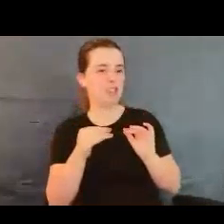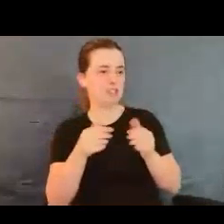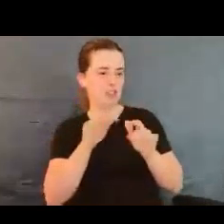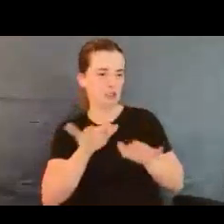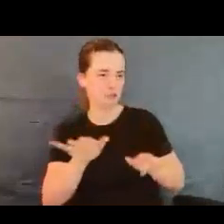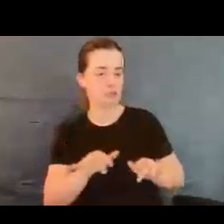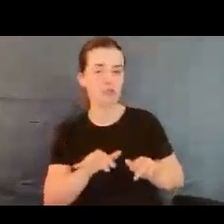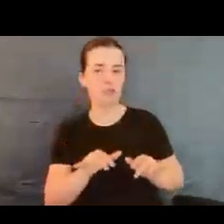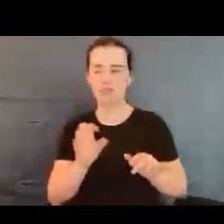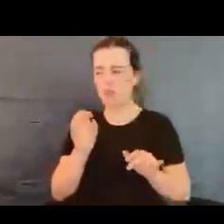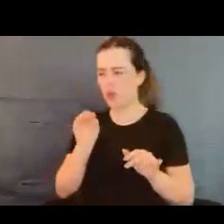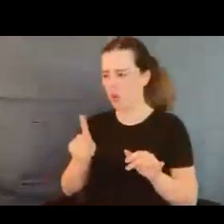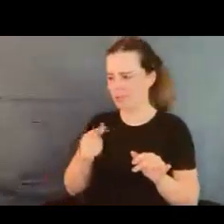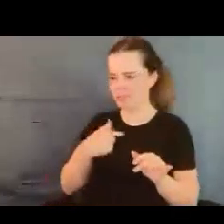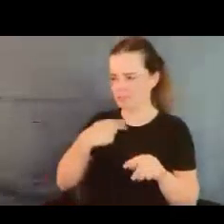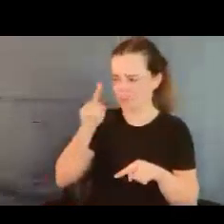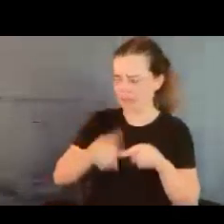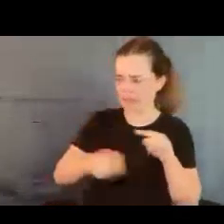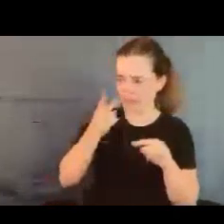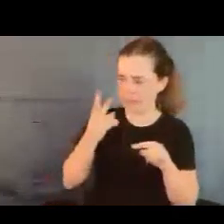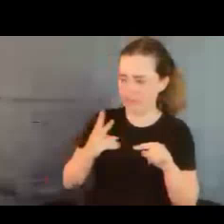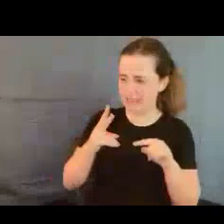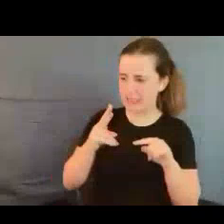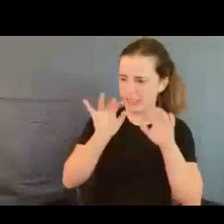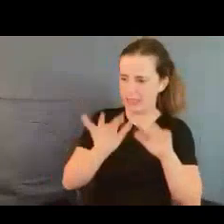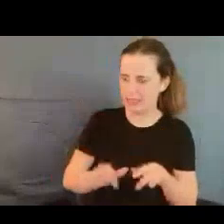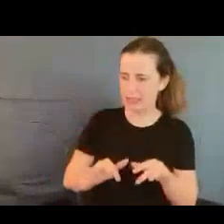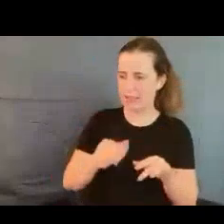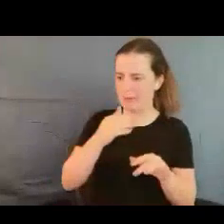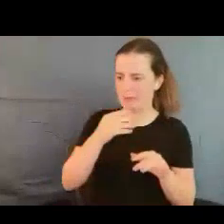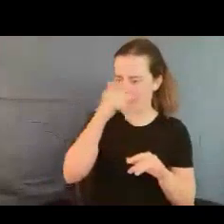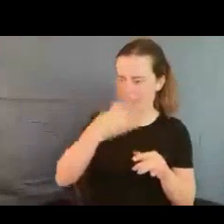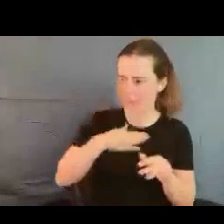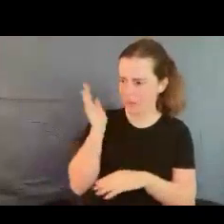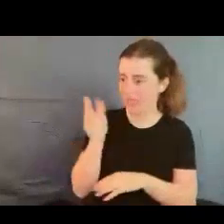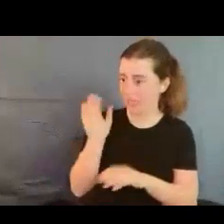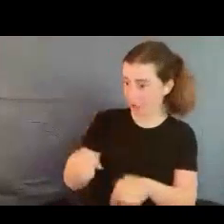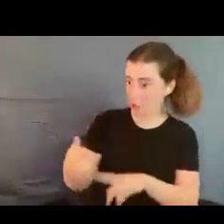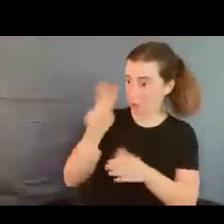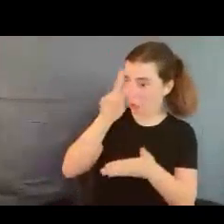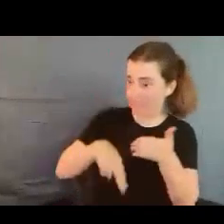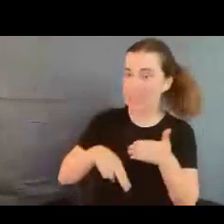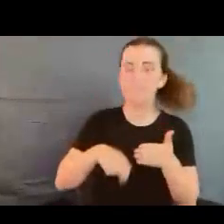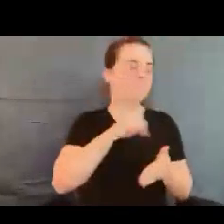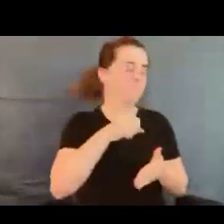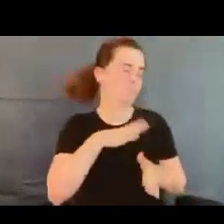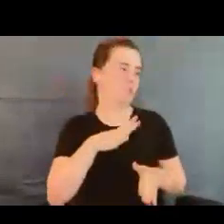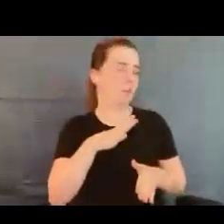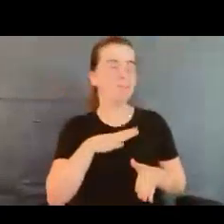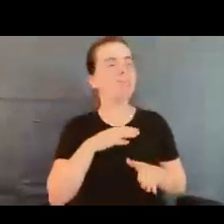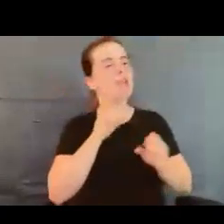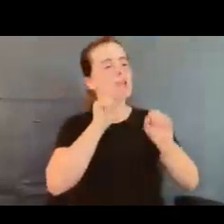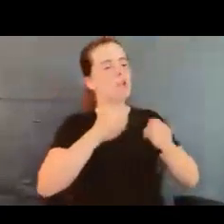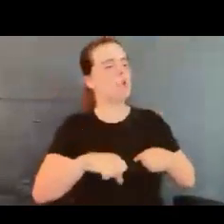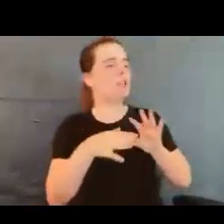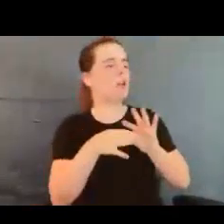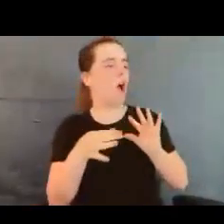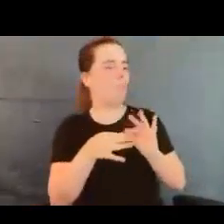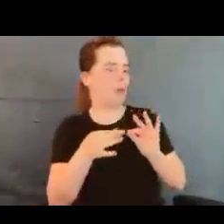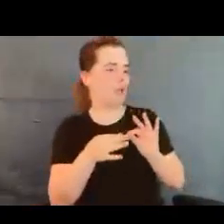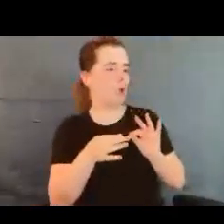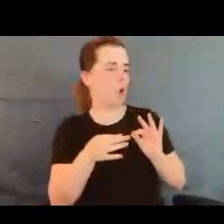Okay. I yeah. actually can't see the chat with Okay. my presentation. Do I'm you mind happy reading to it to me? read the question. Sure. Yeah. Can you please comment on